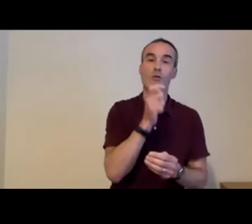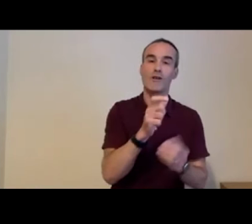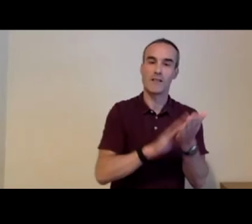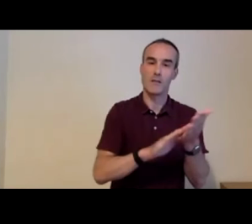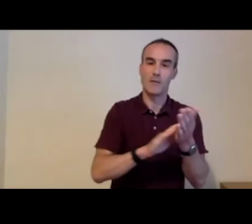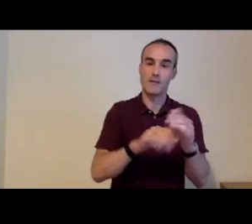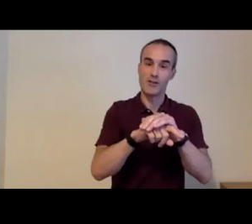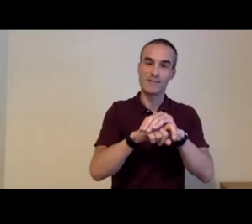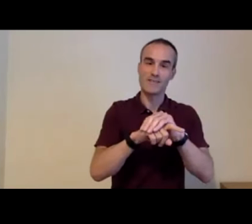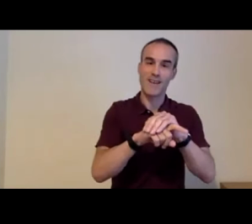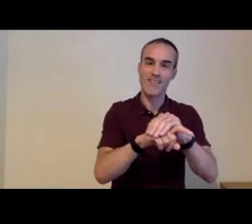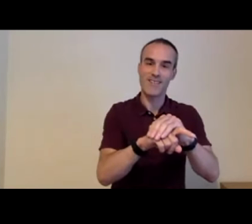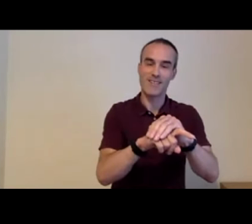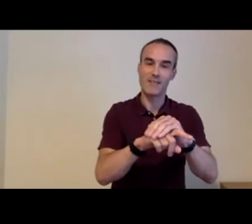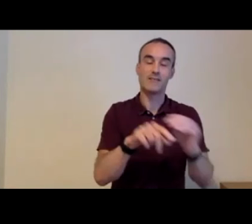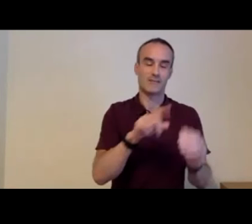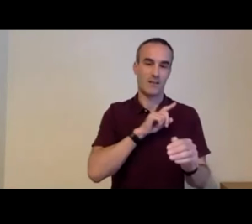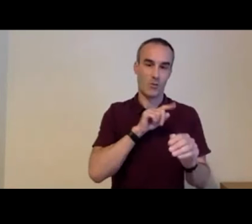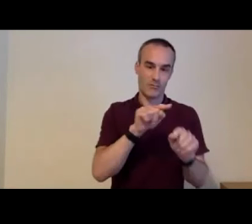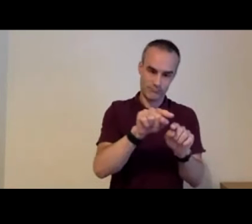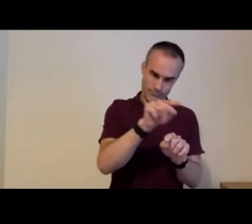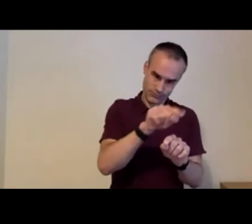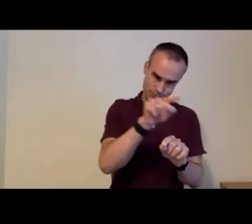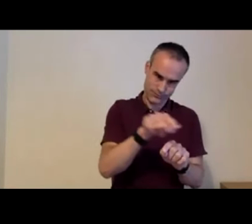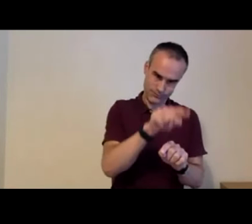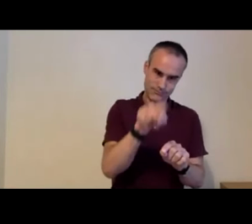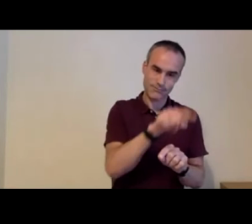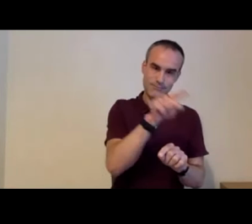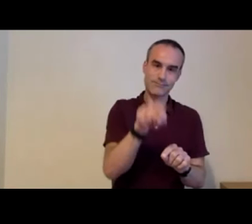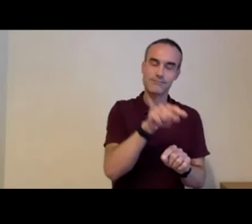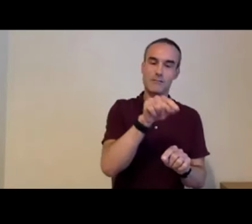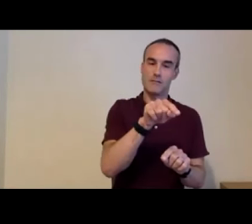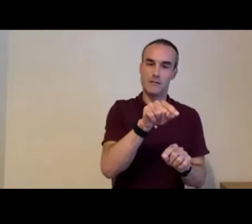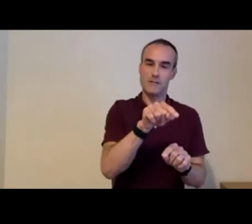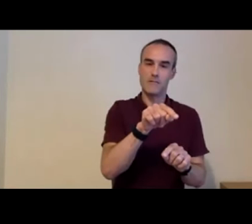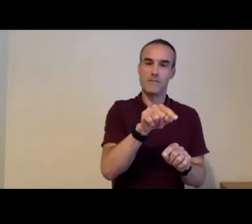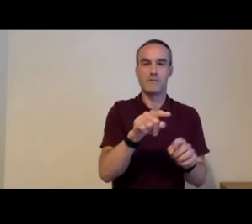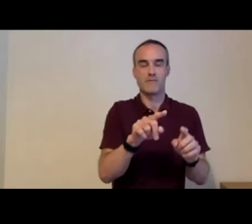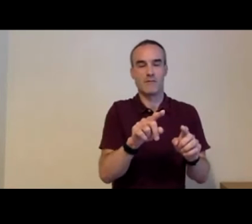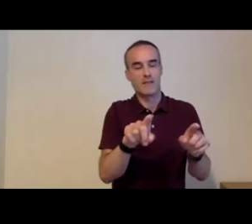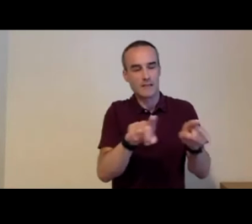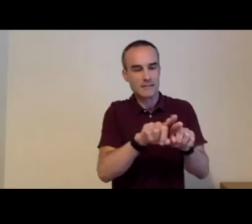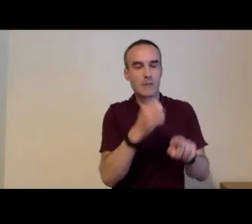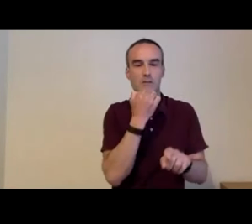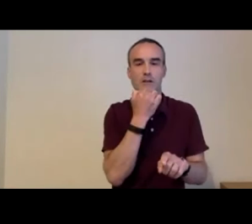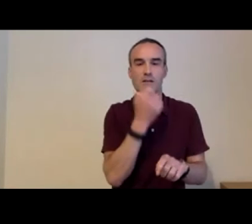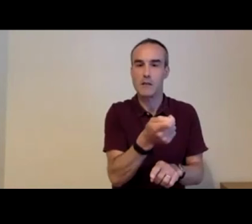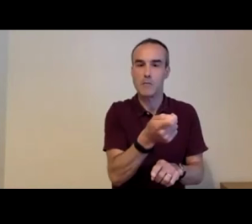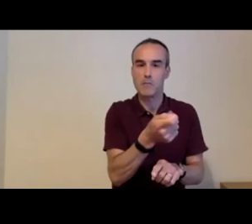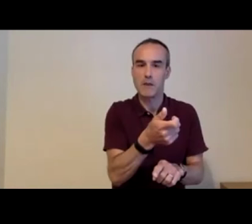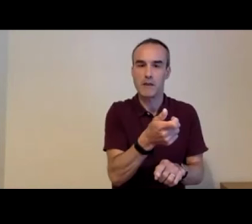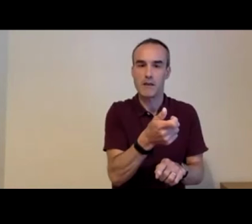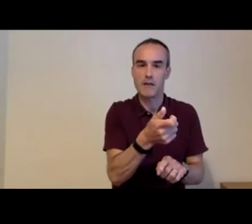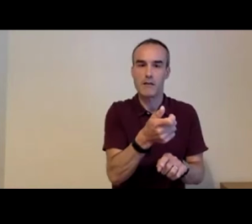a snail shell, currant bun type shape. It's about the size of a marrowfat pea and directly behind your